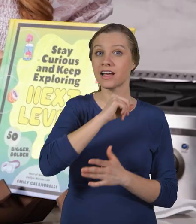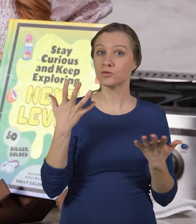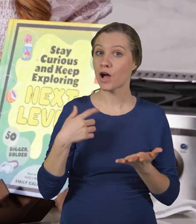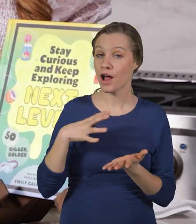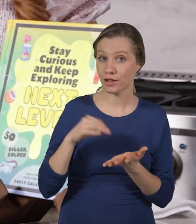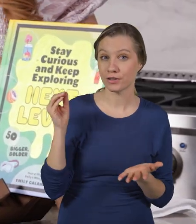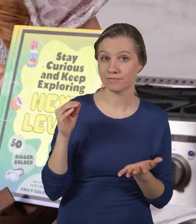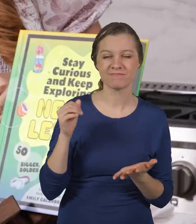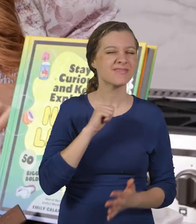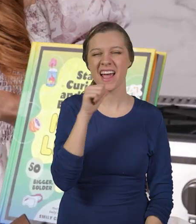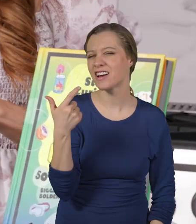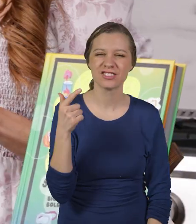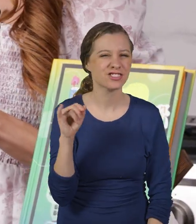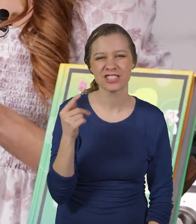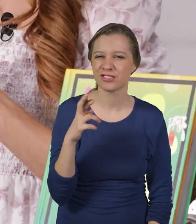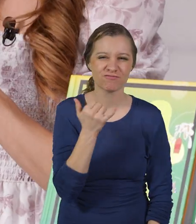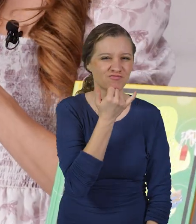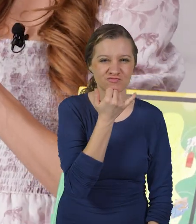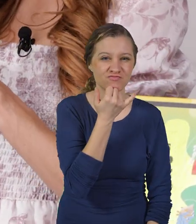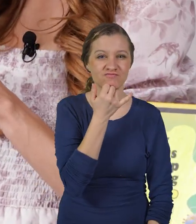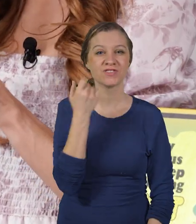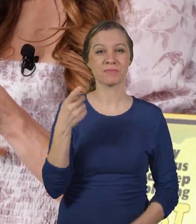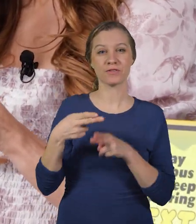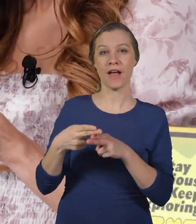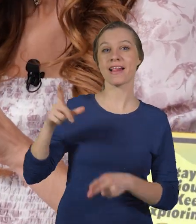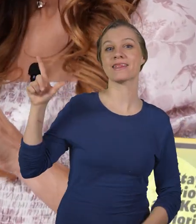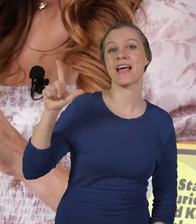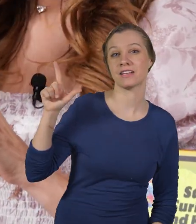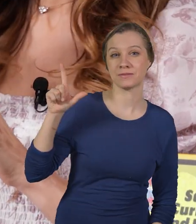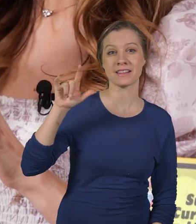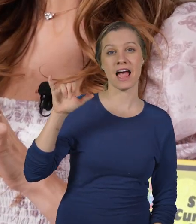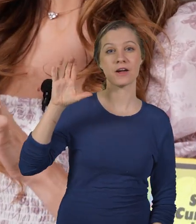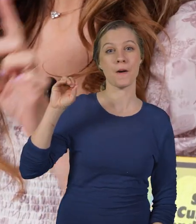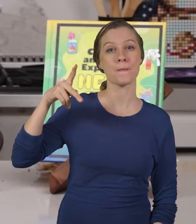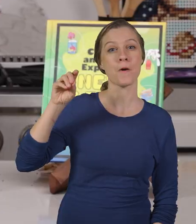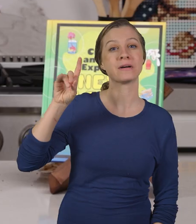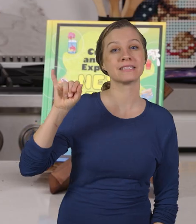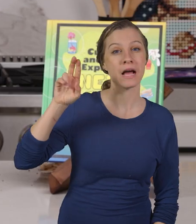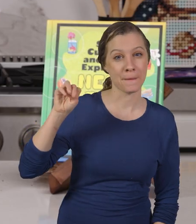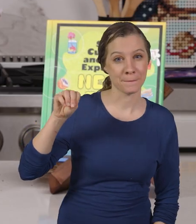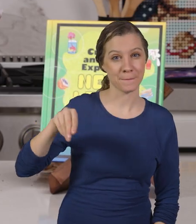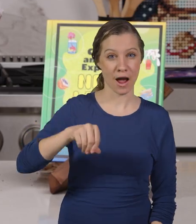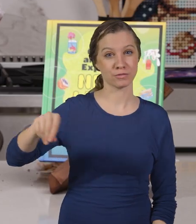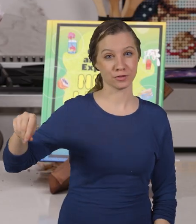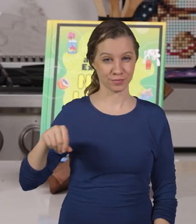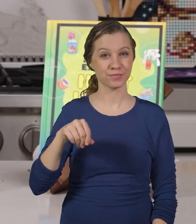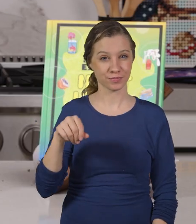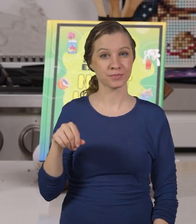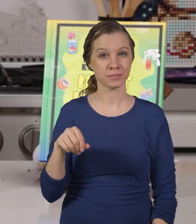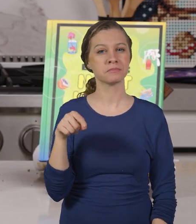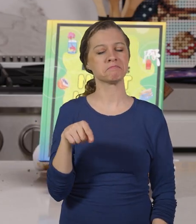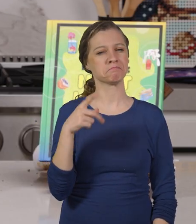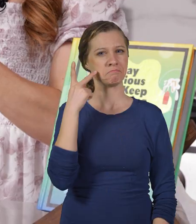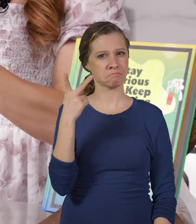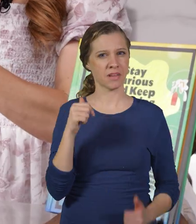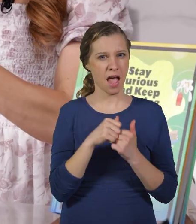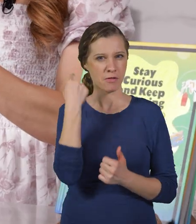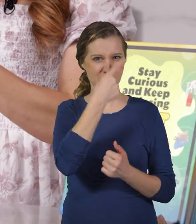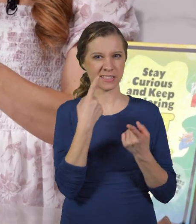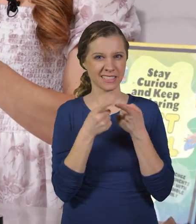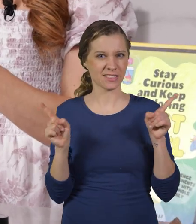wasn't ginger, it was something called Lycopodium powder. Now, let's see how this looks